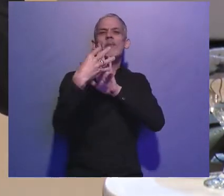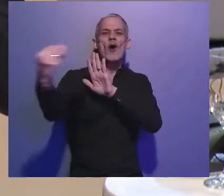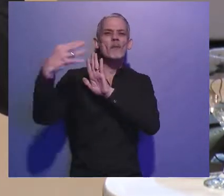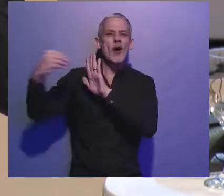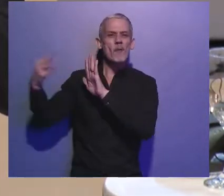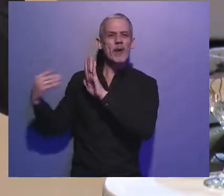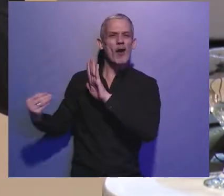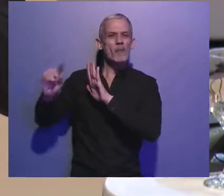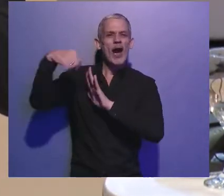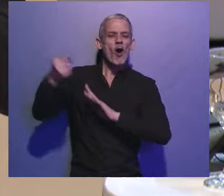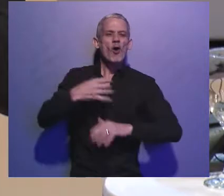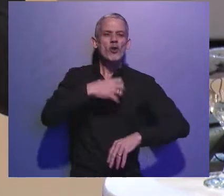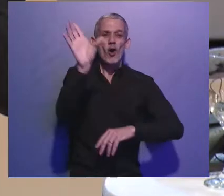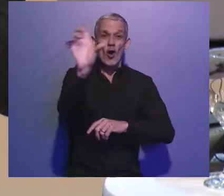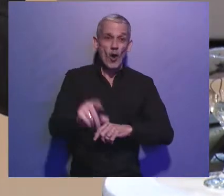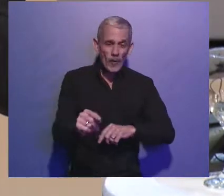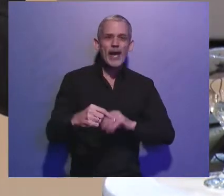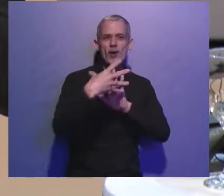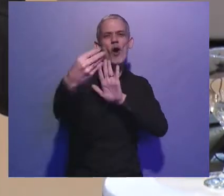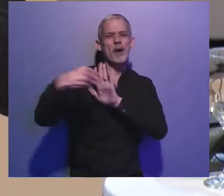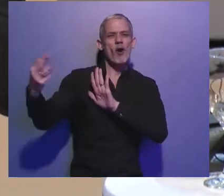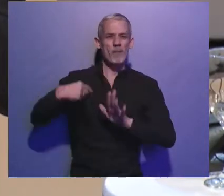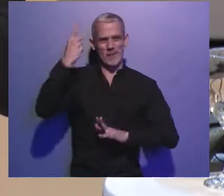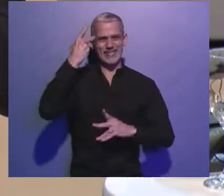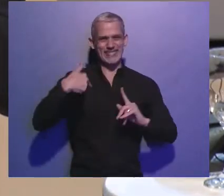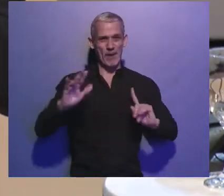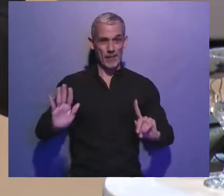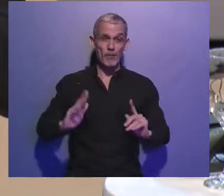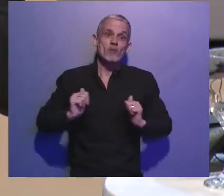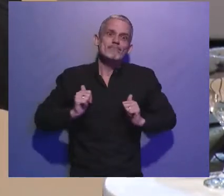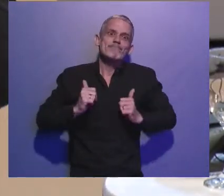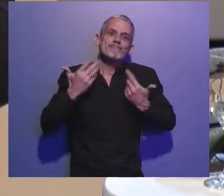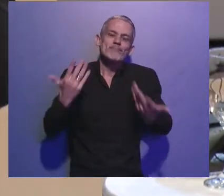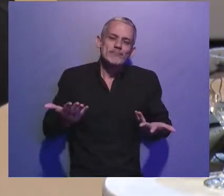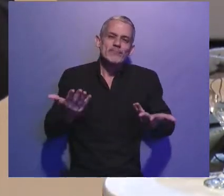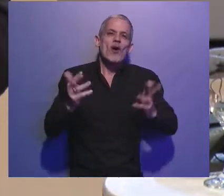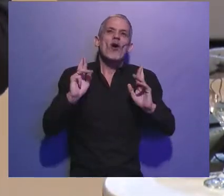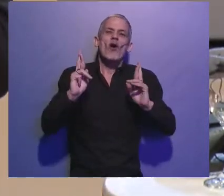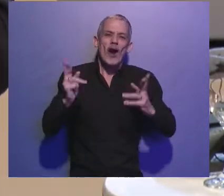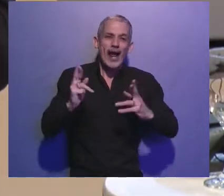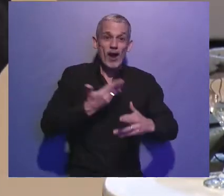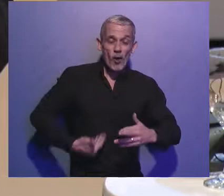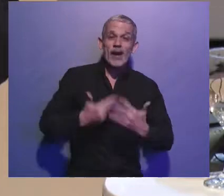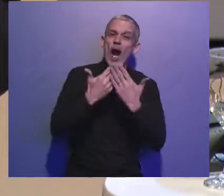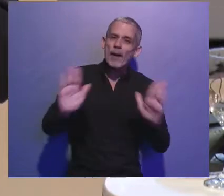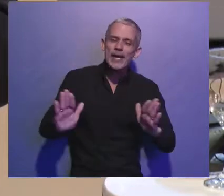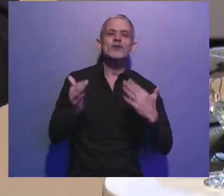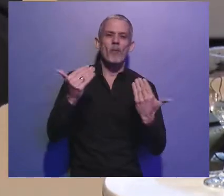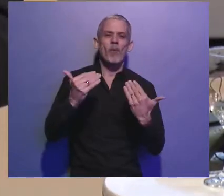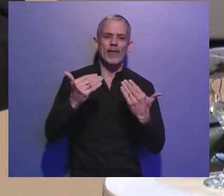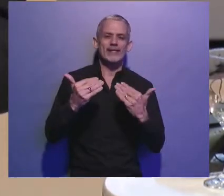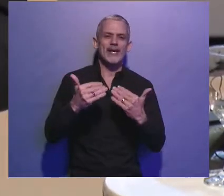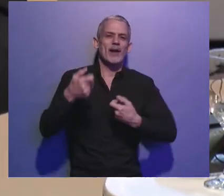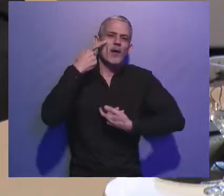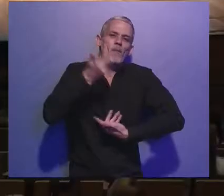our desire for a truly open government could be shared with you all. Thank you very much. Thank you.